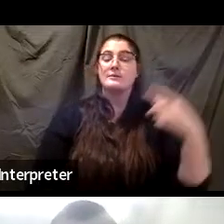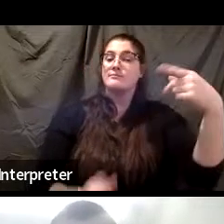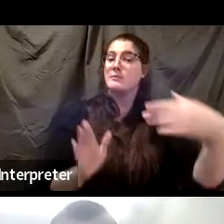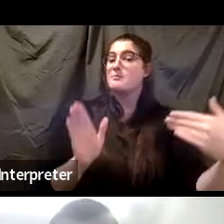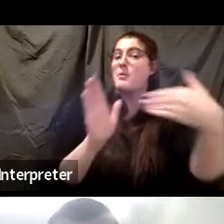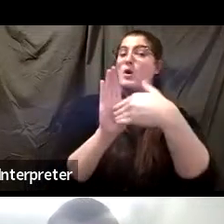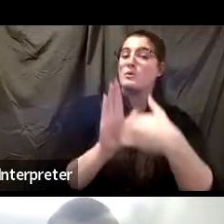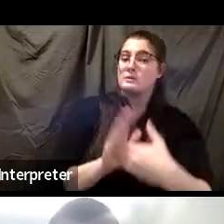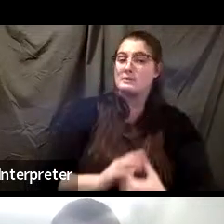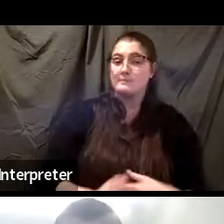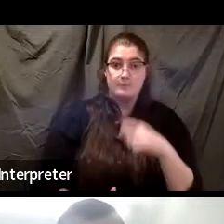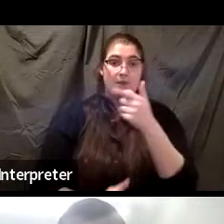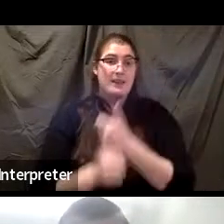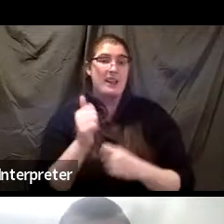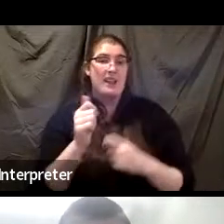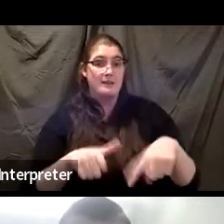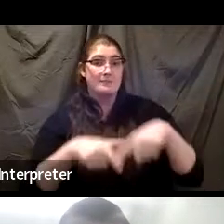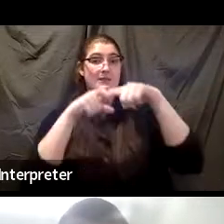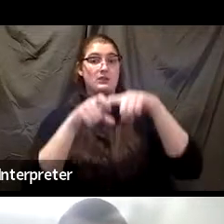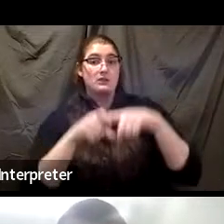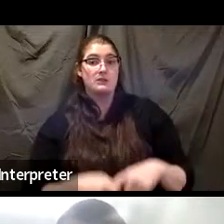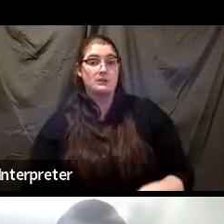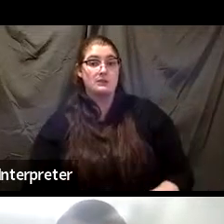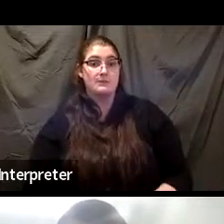Opposed. And any abstentions?